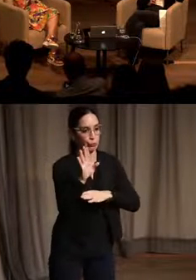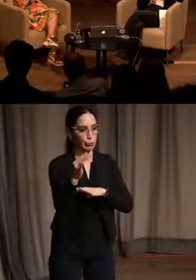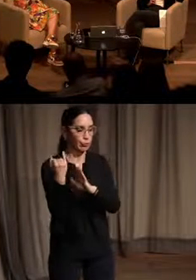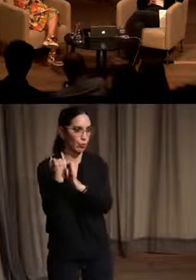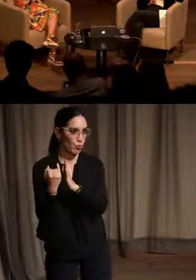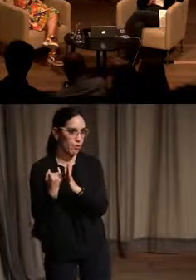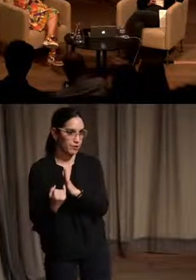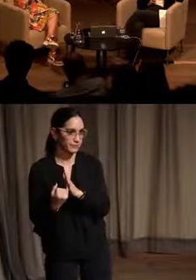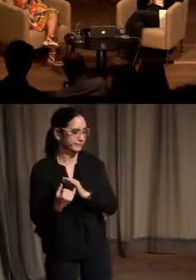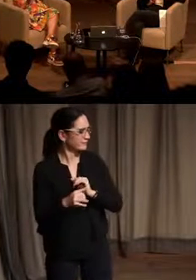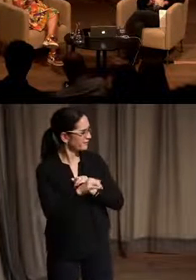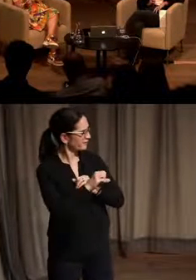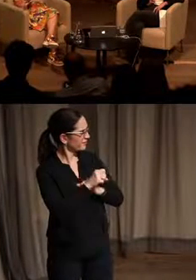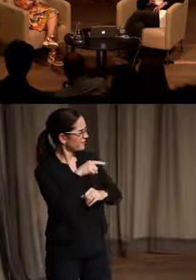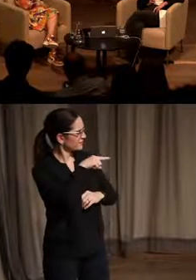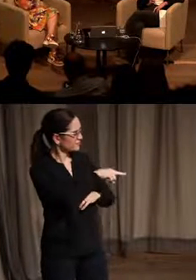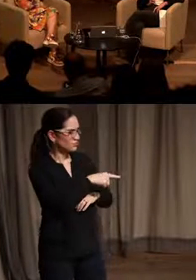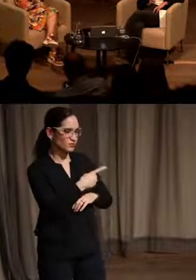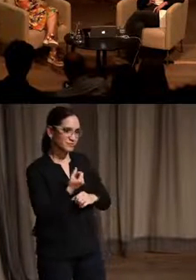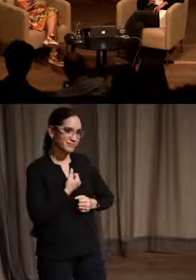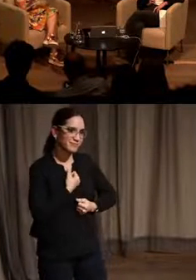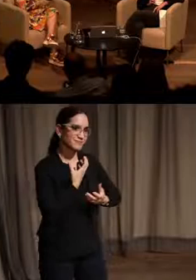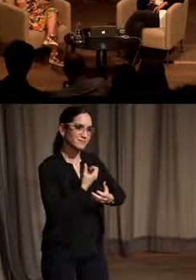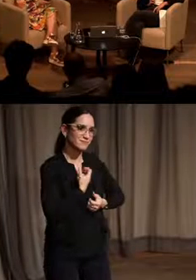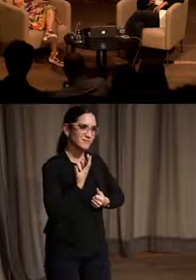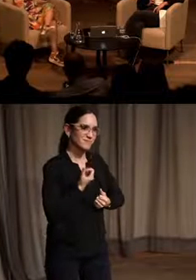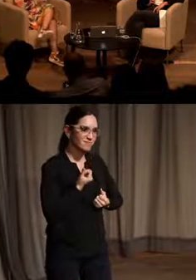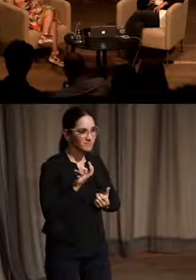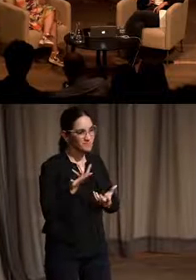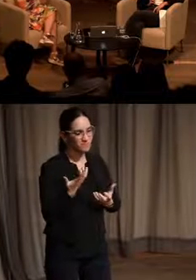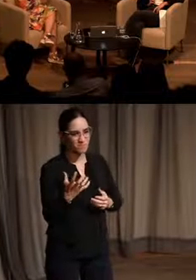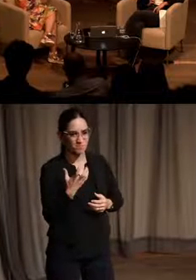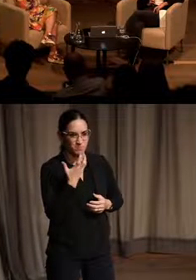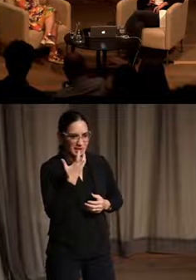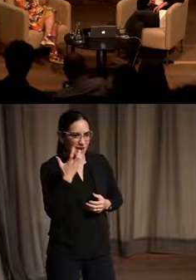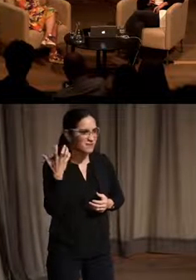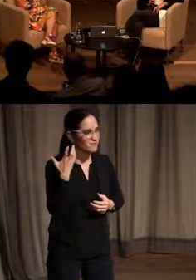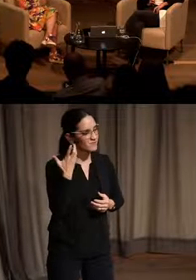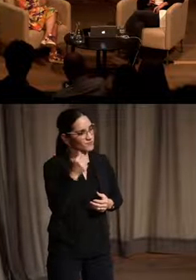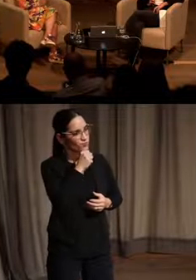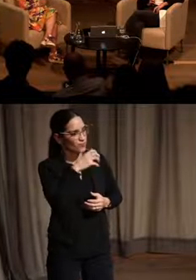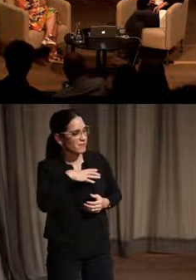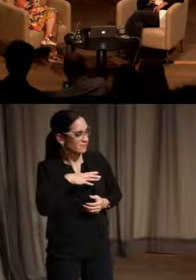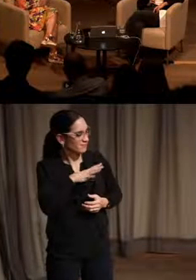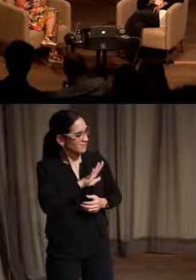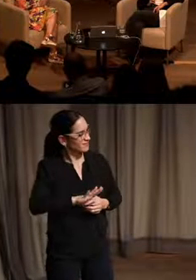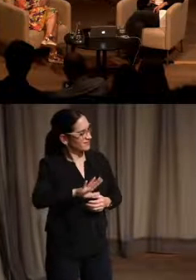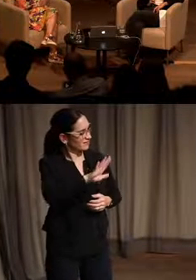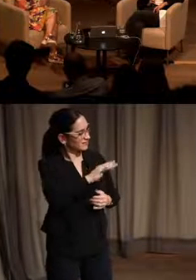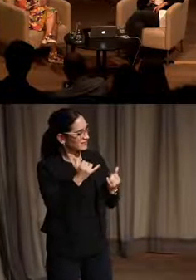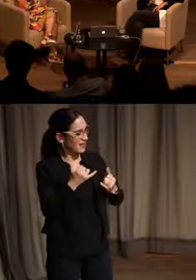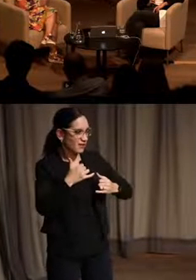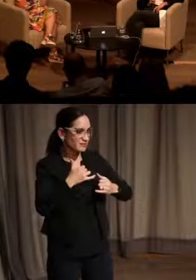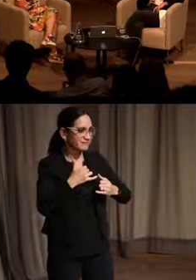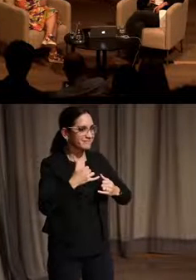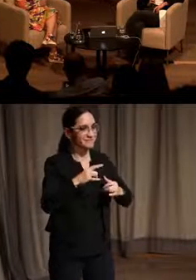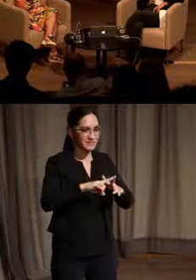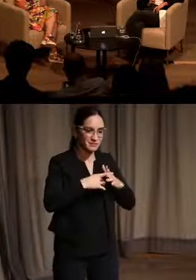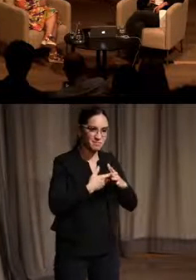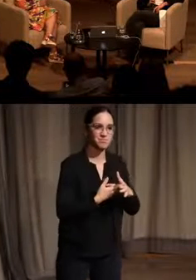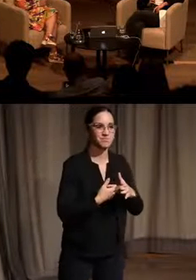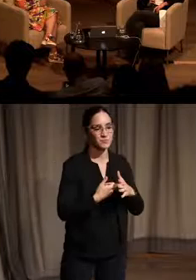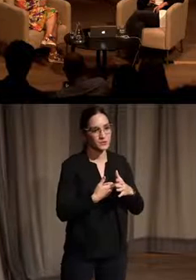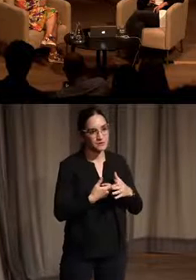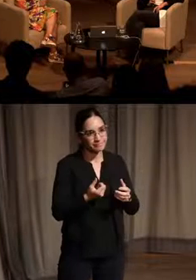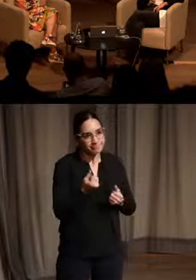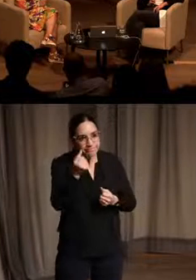of women's anger, right? It's angry women that very oftentimes create progress through that